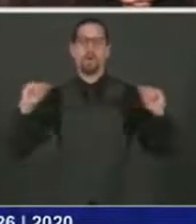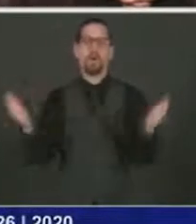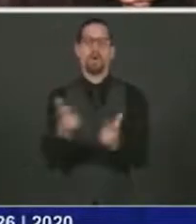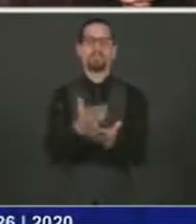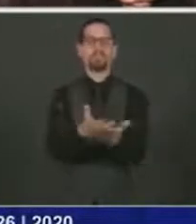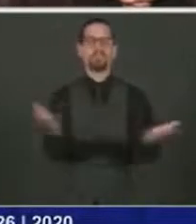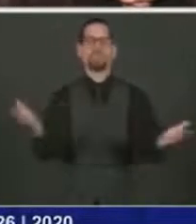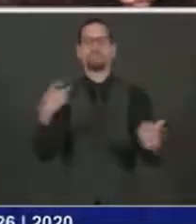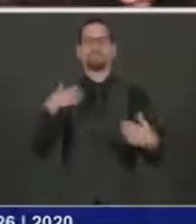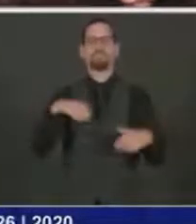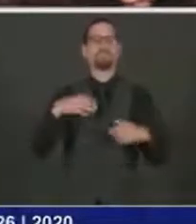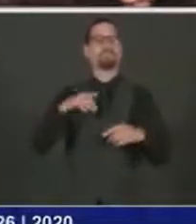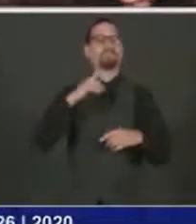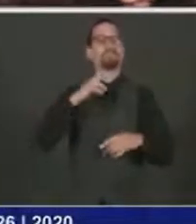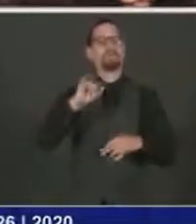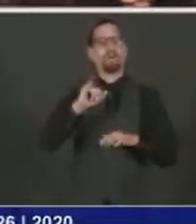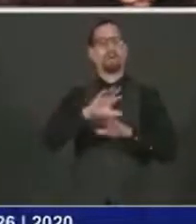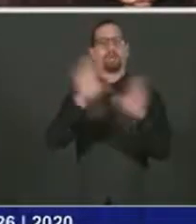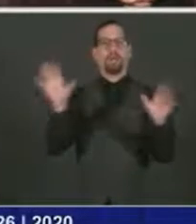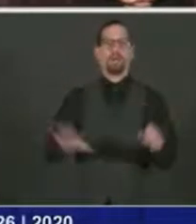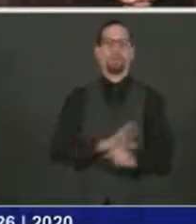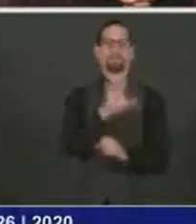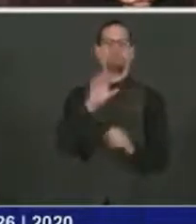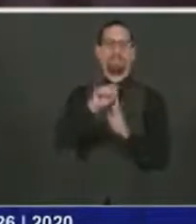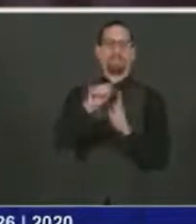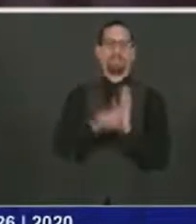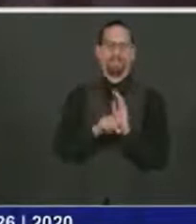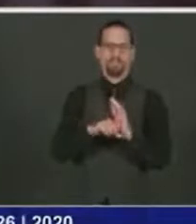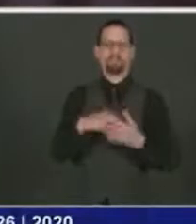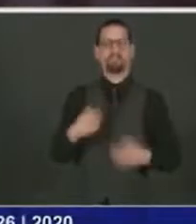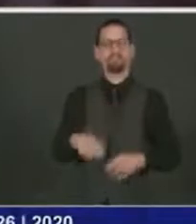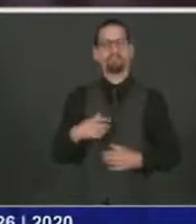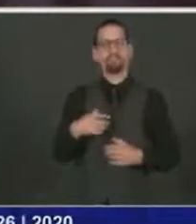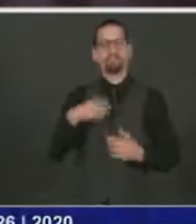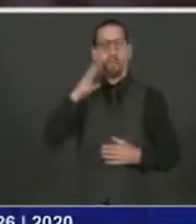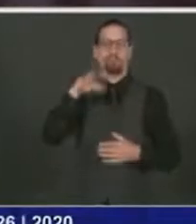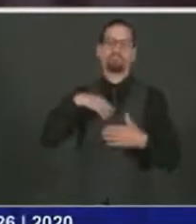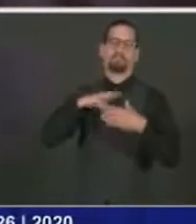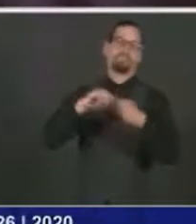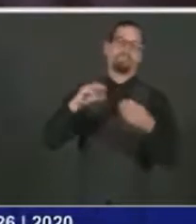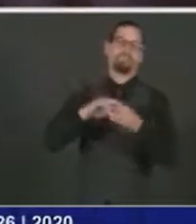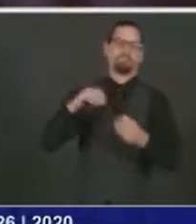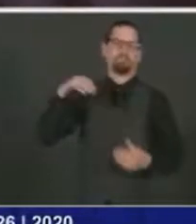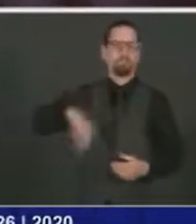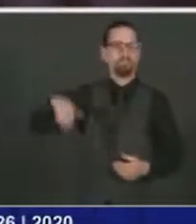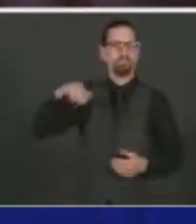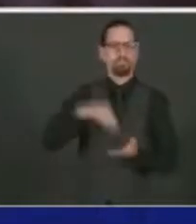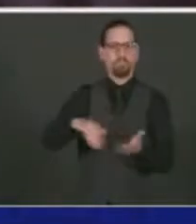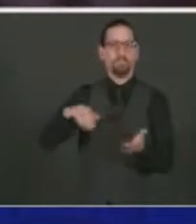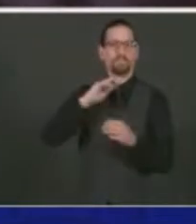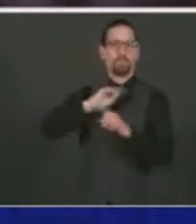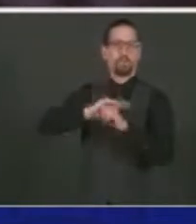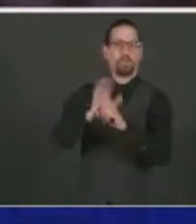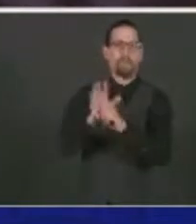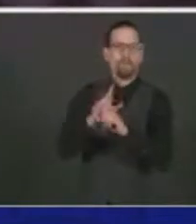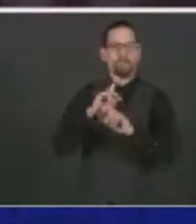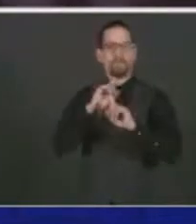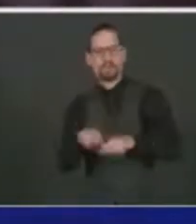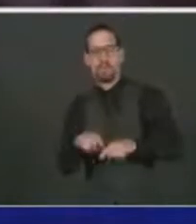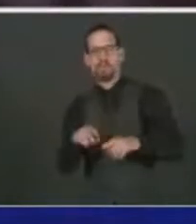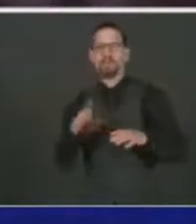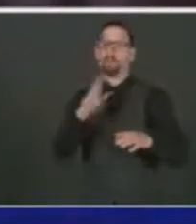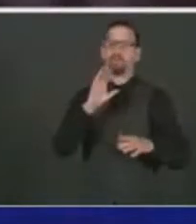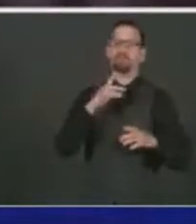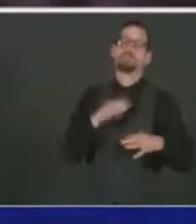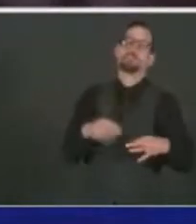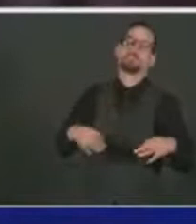throughout Rhode Island. As we've said many times throughout our COVID-19 response, it is critical that people